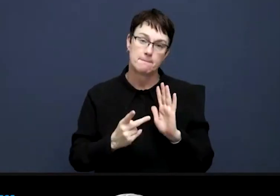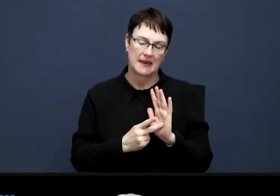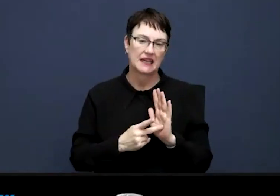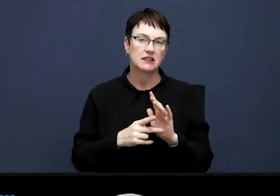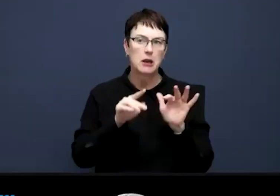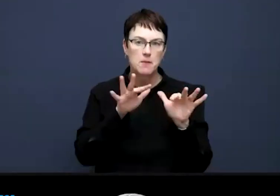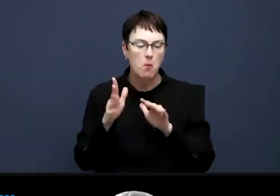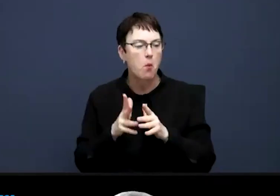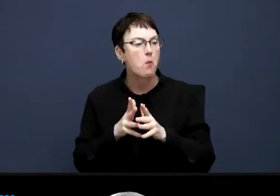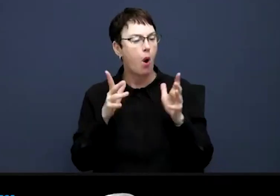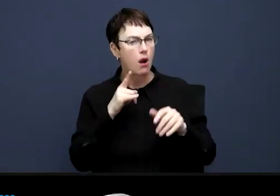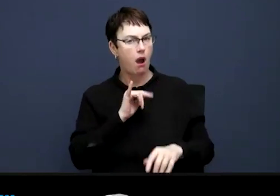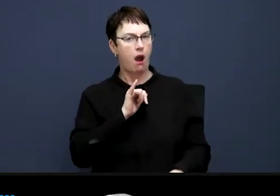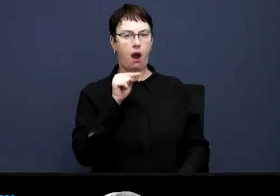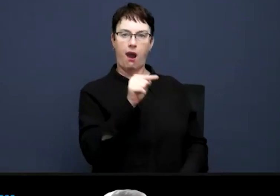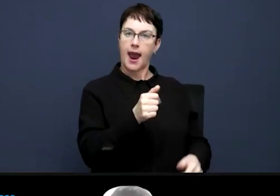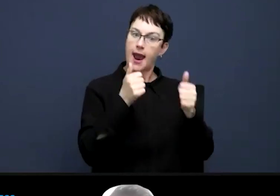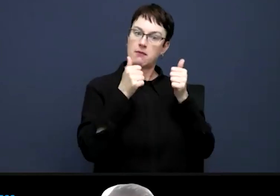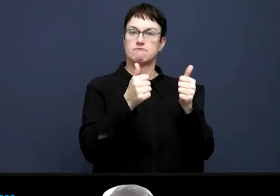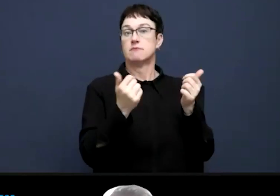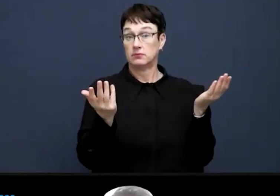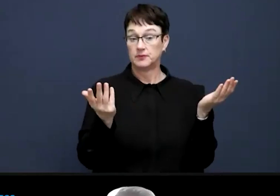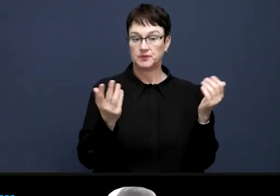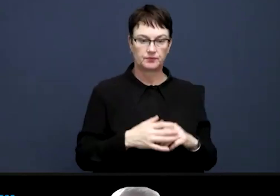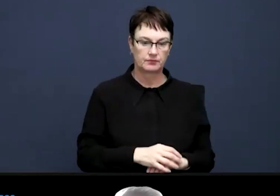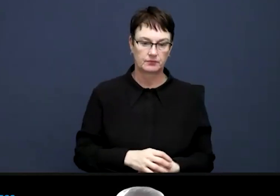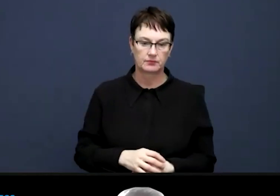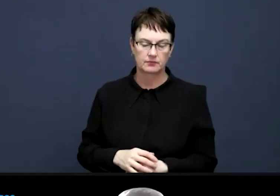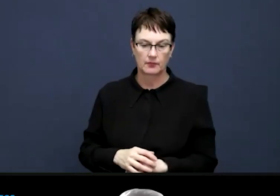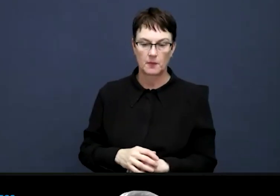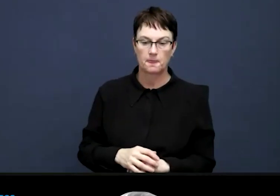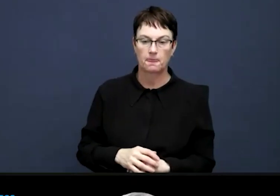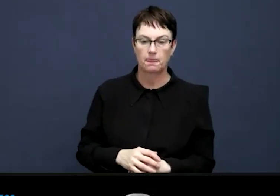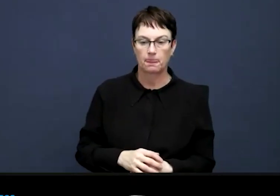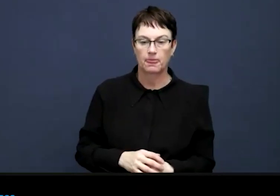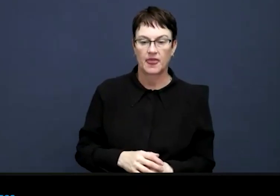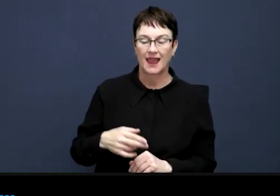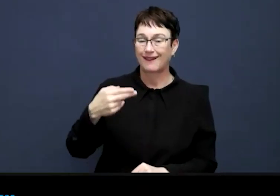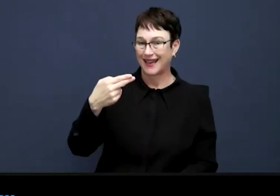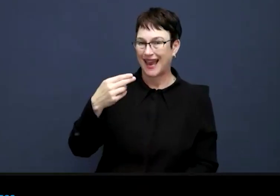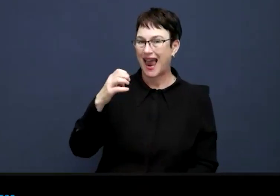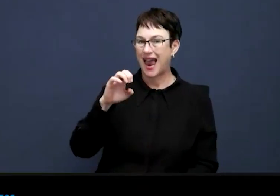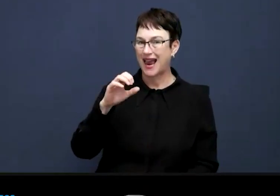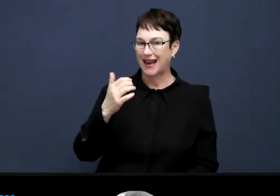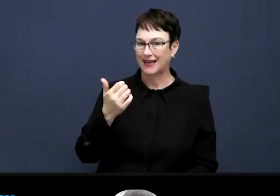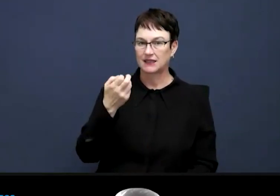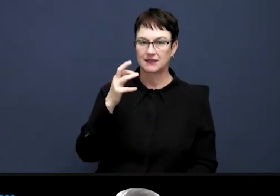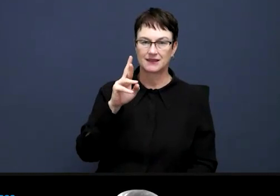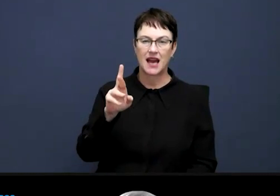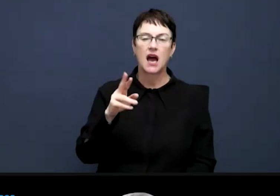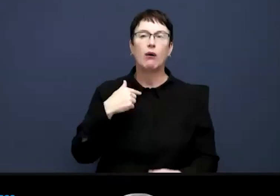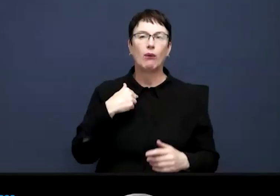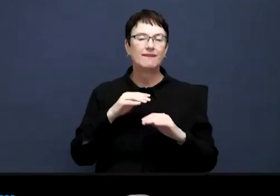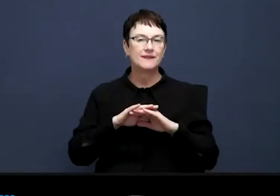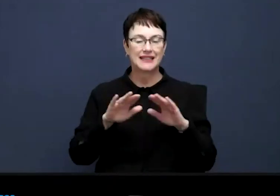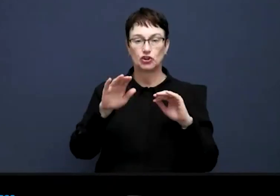format. Susanna, it's Hector here. Yeah. Mm-hmm. Yeah, we did start going down this route with Edge, but it felt to me like it just